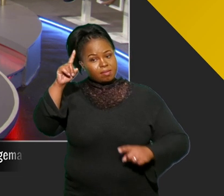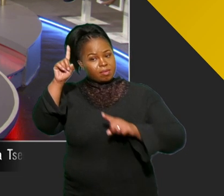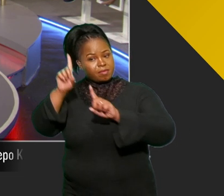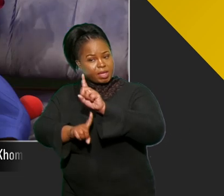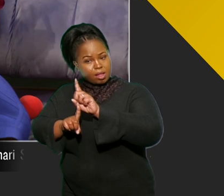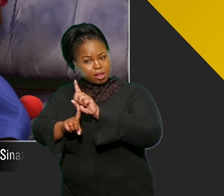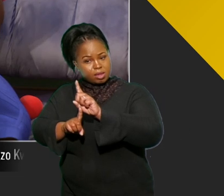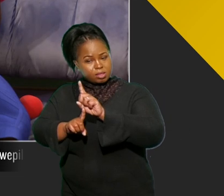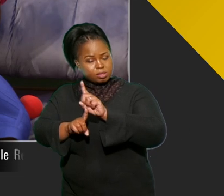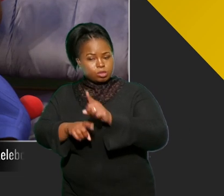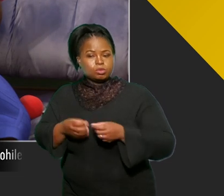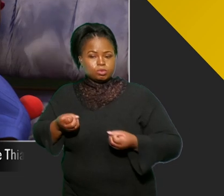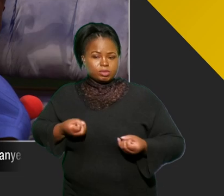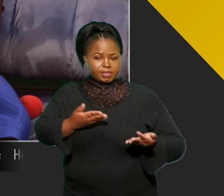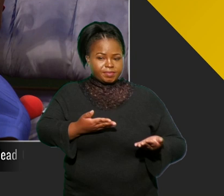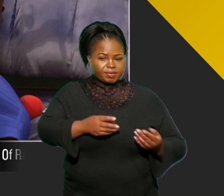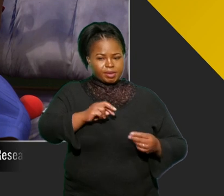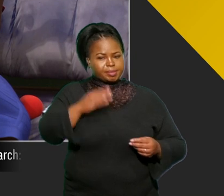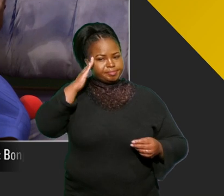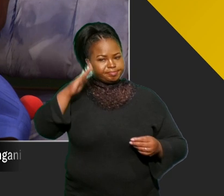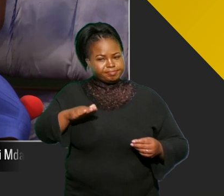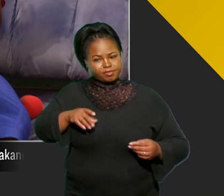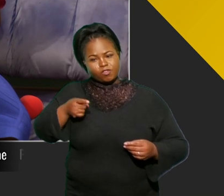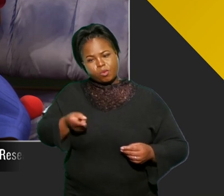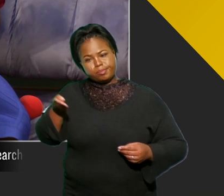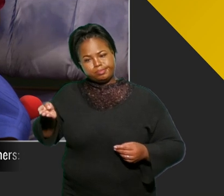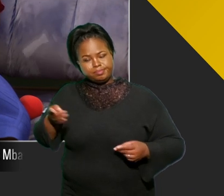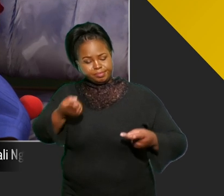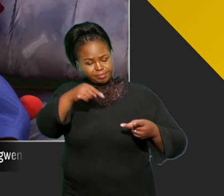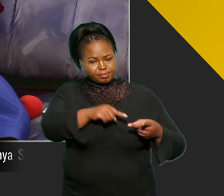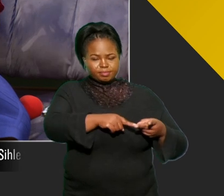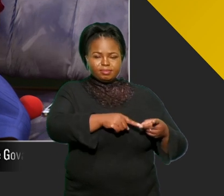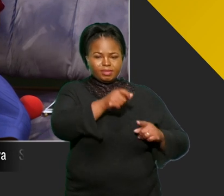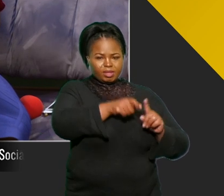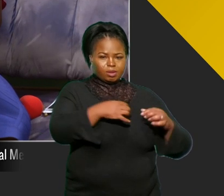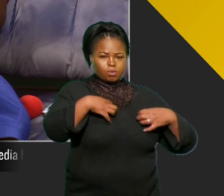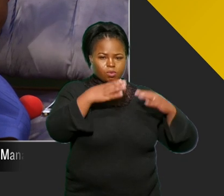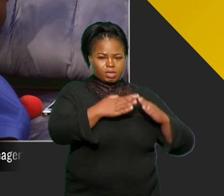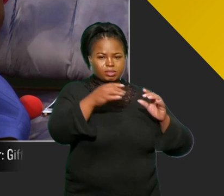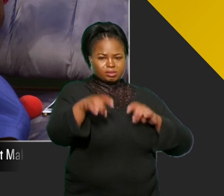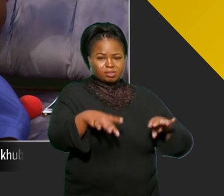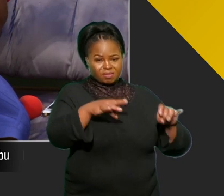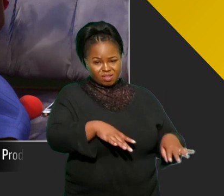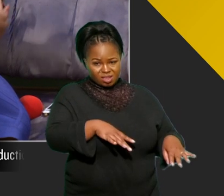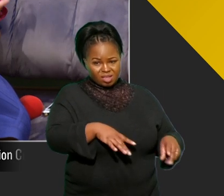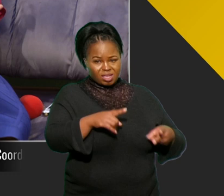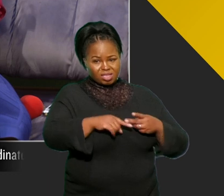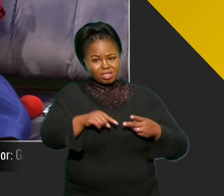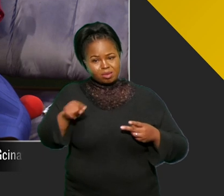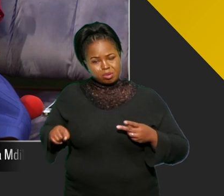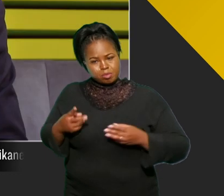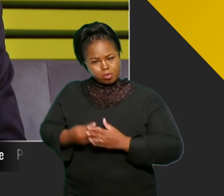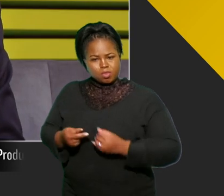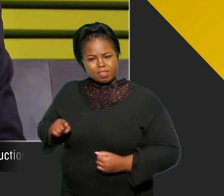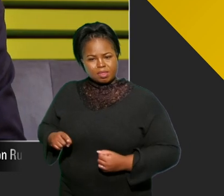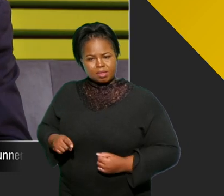at its job to create that alternative accommodation. The landlord then suffers. Yeah. The landlord should say... And the tenant suffers.